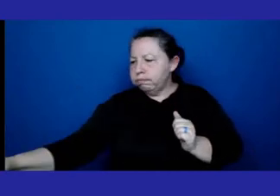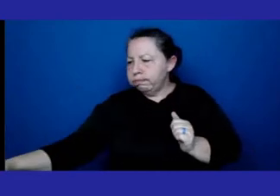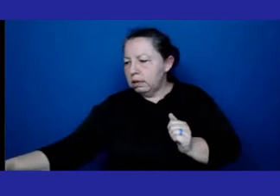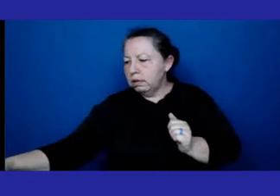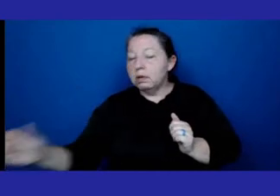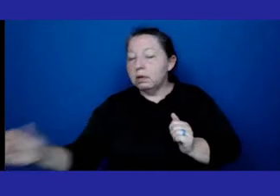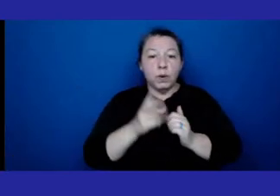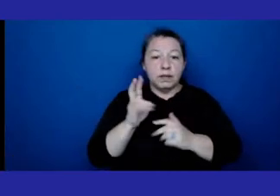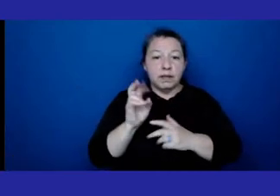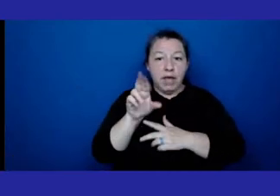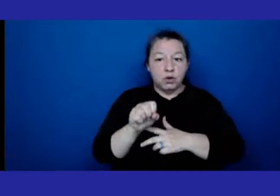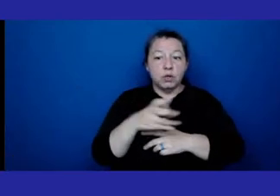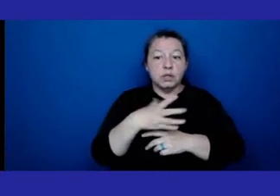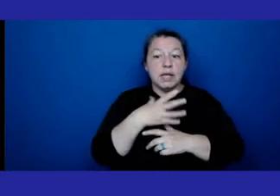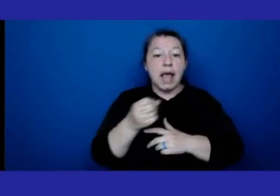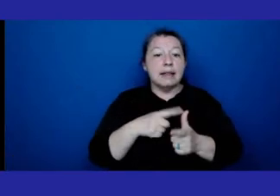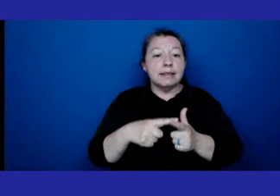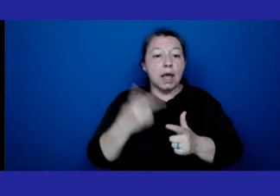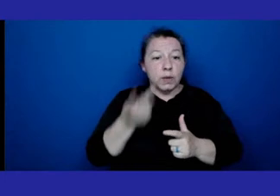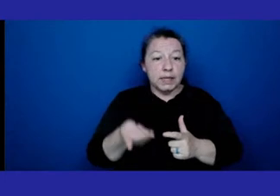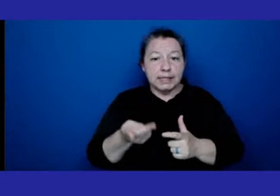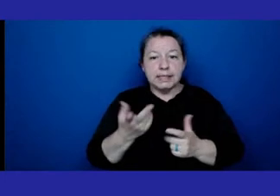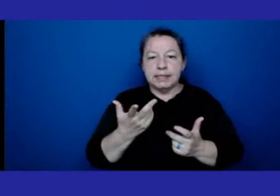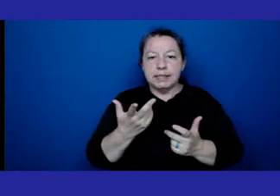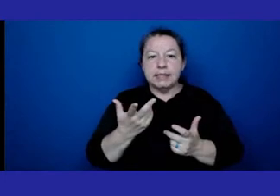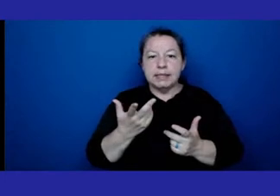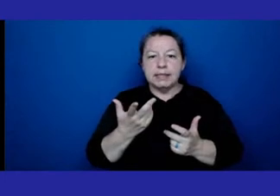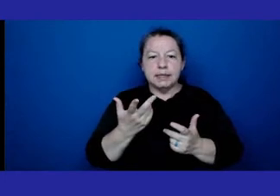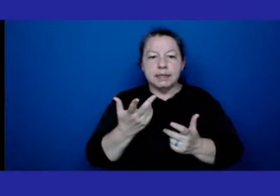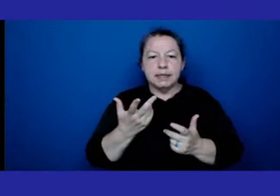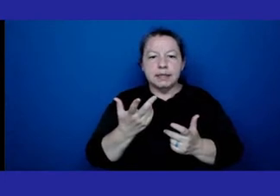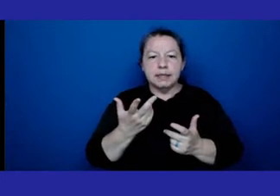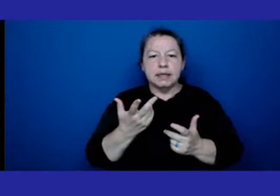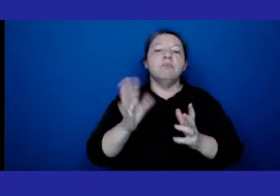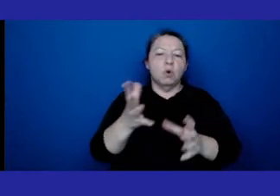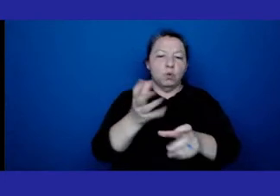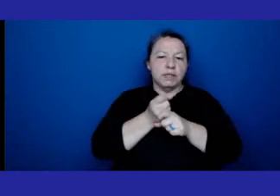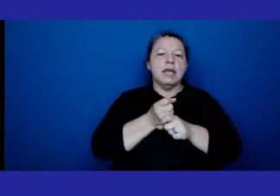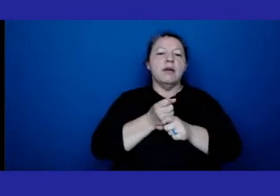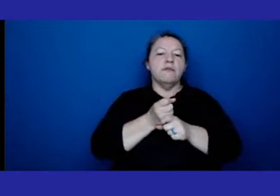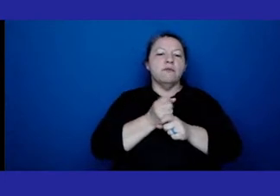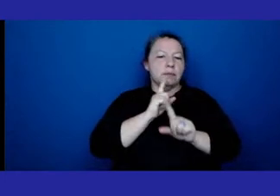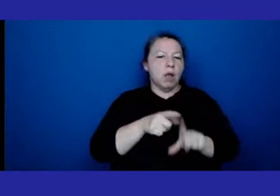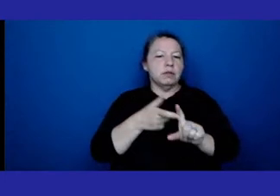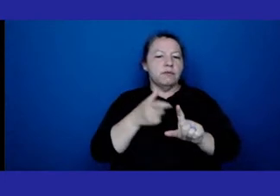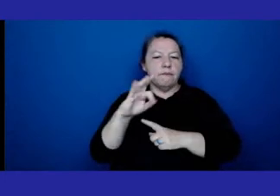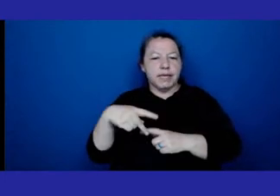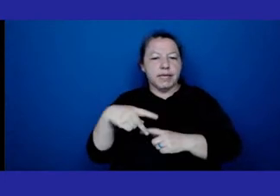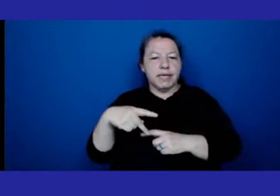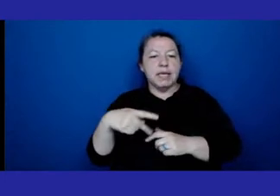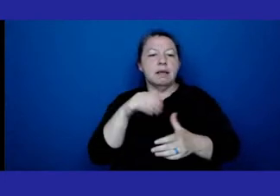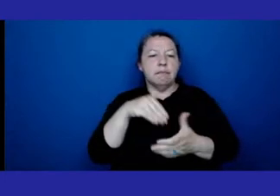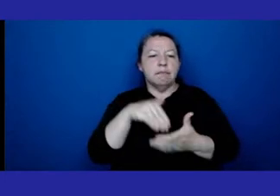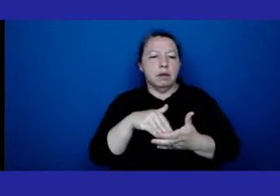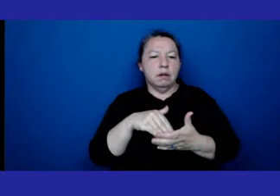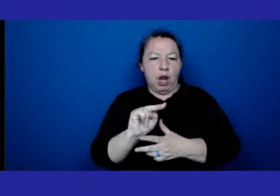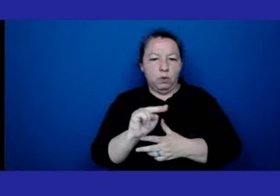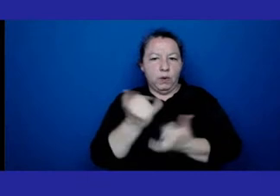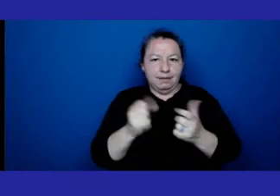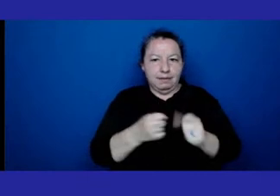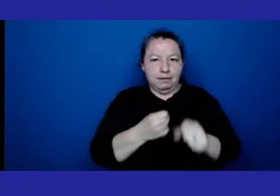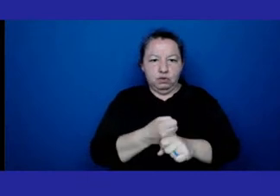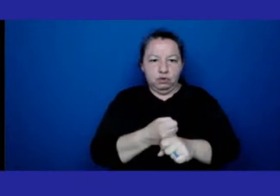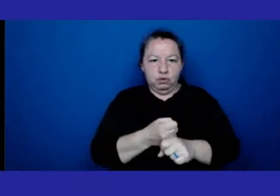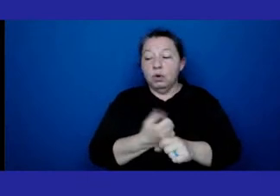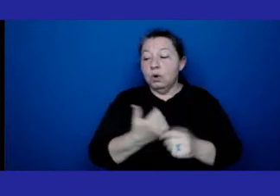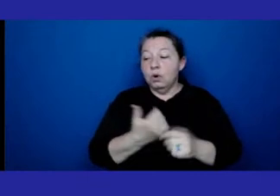vendors, and then received our responses from the RFP in the middle of January of this year. We